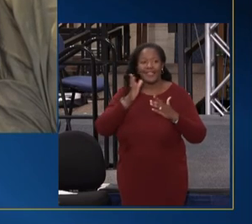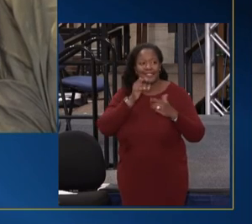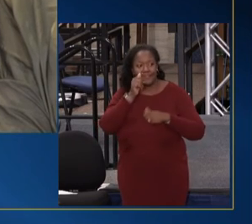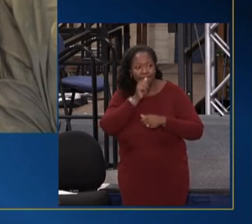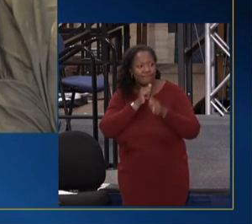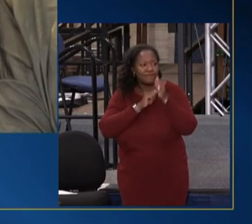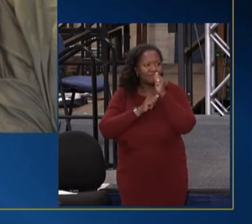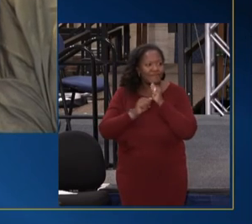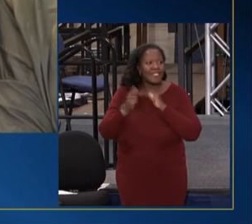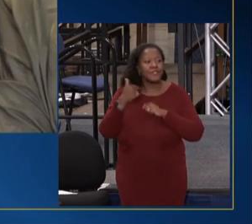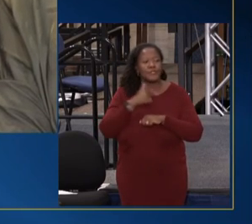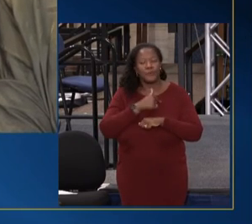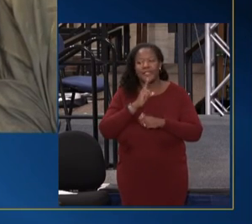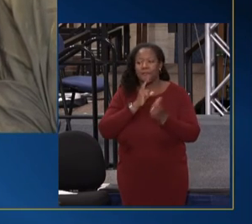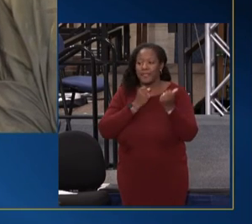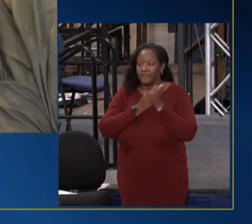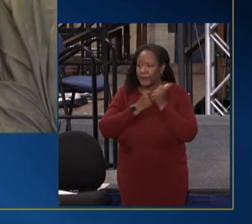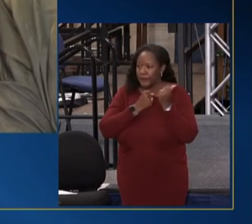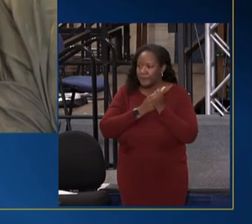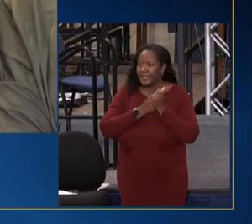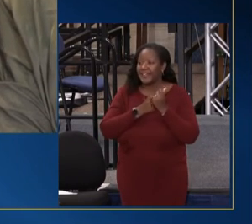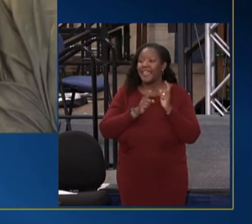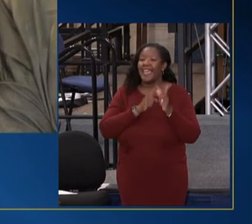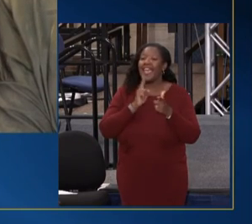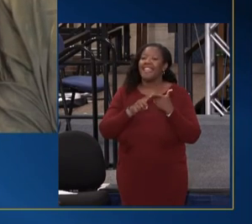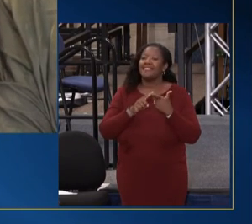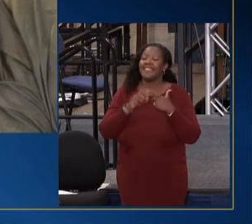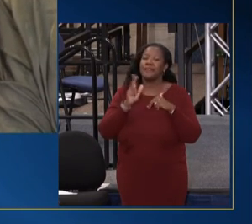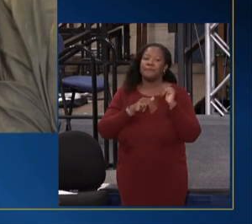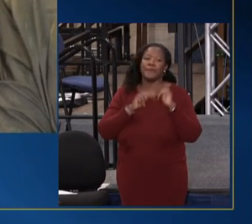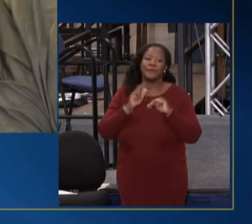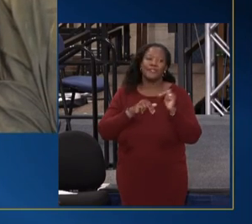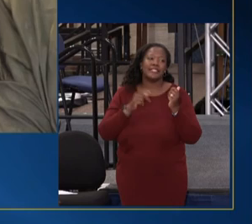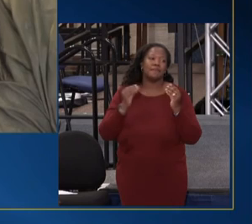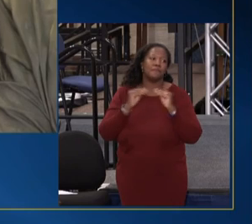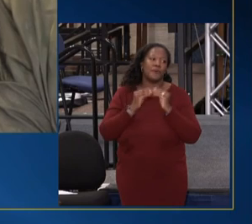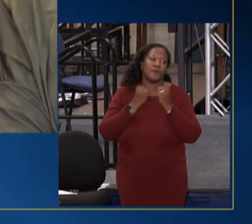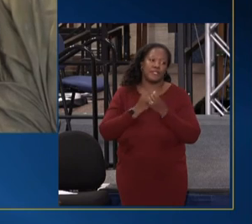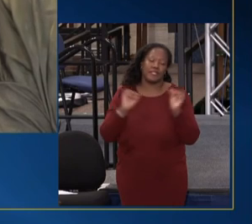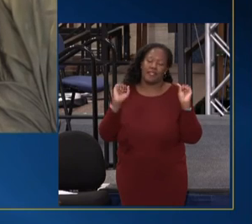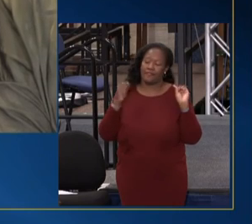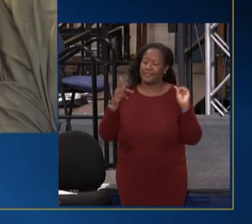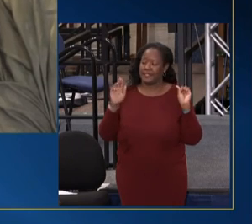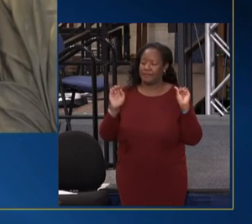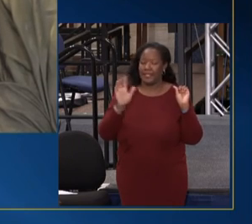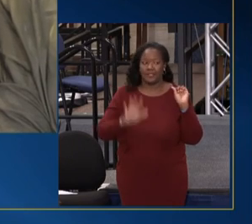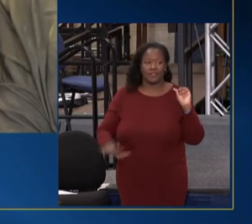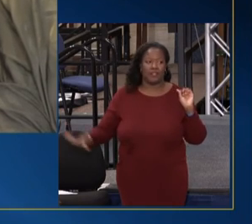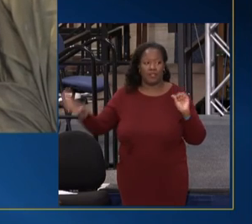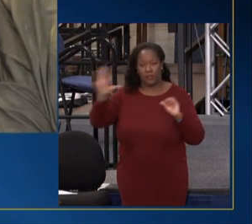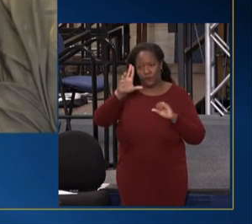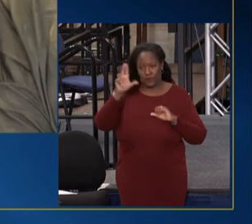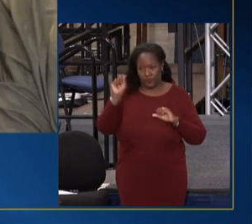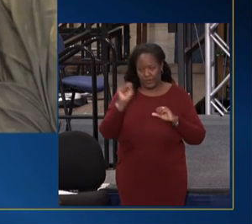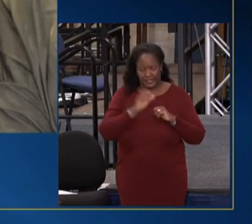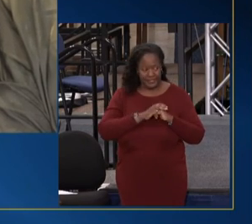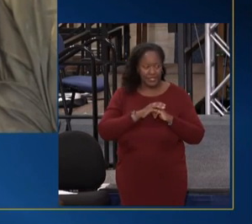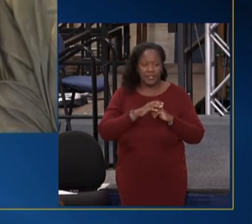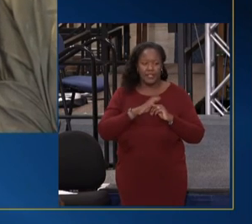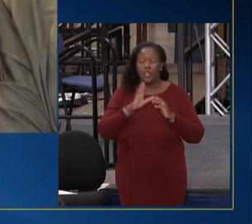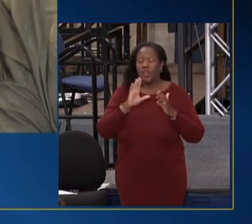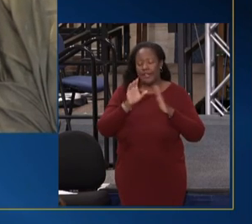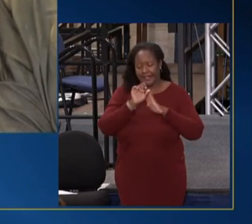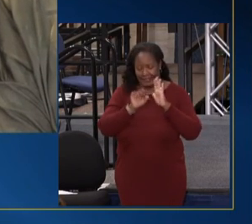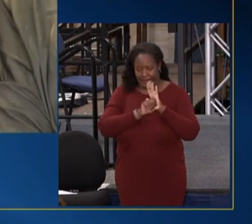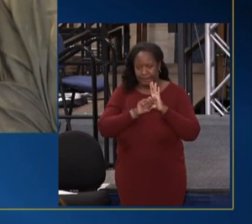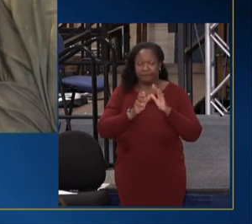we can be as affirming as we can, and then building safer spaces across the city, across the state. And I say safer